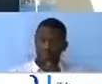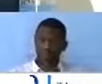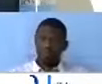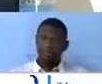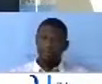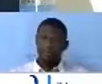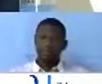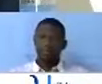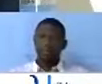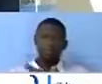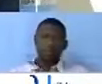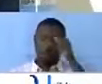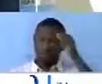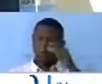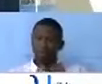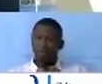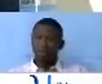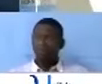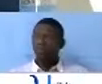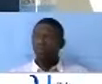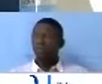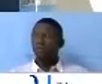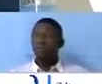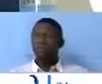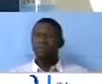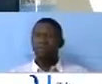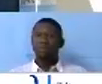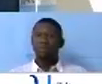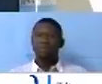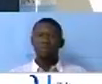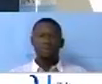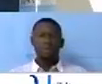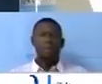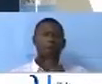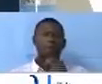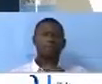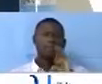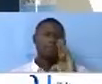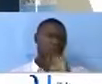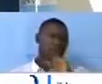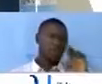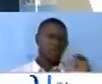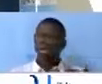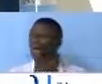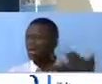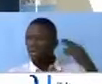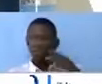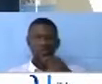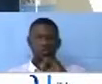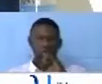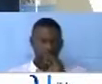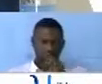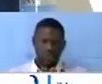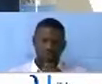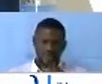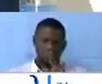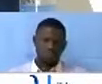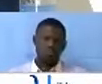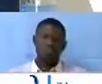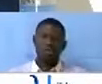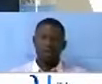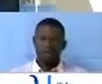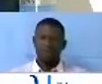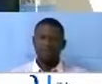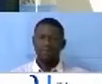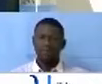I can't remember, really. Well, Mr. Barry, earlier on you said you did. Now you can't remember. Yes, I've